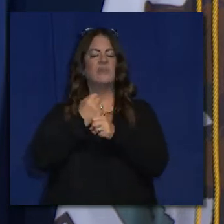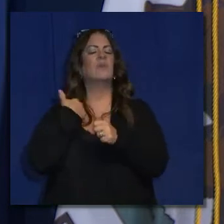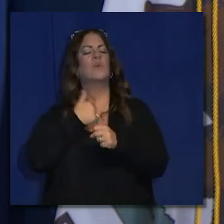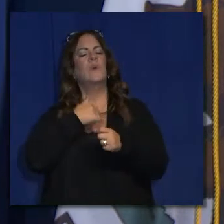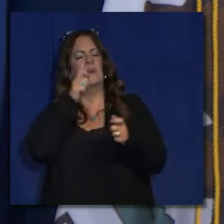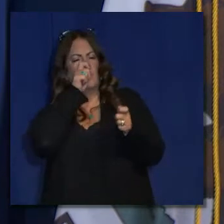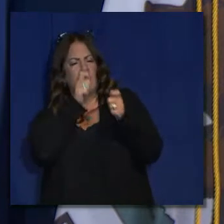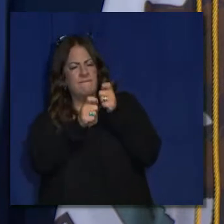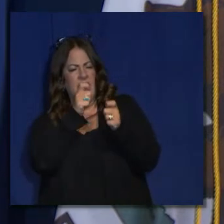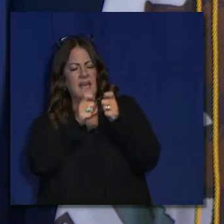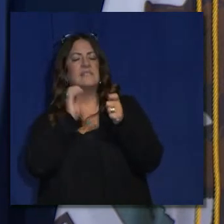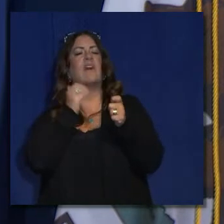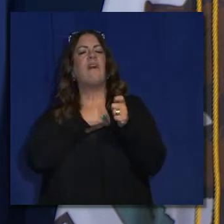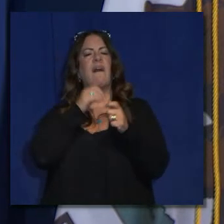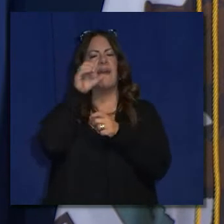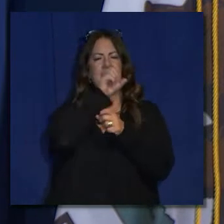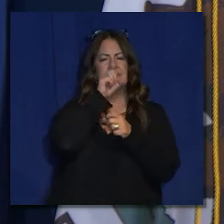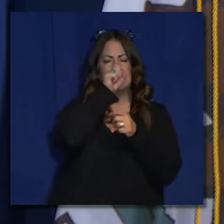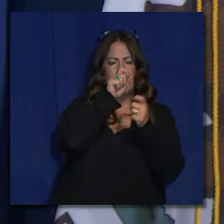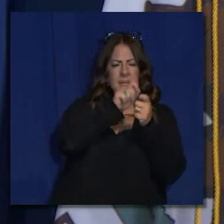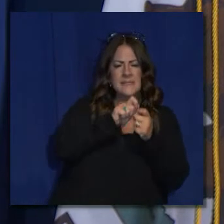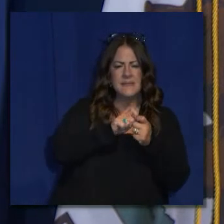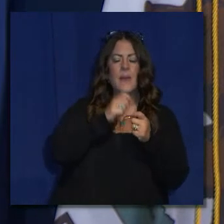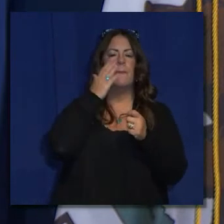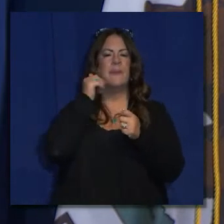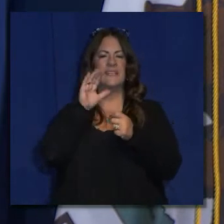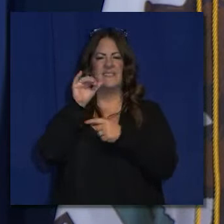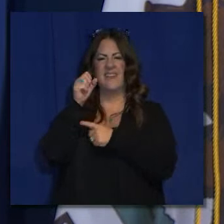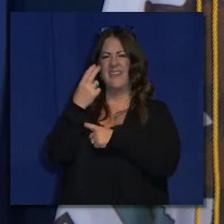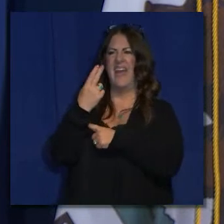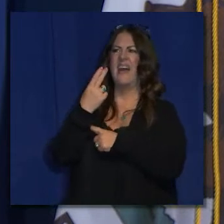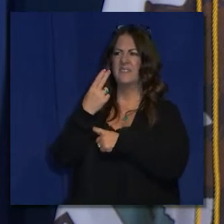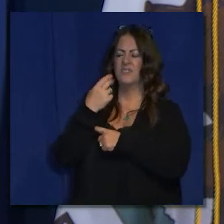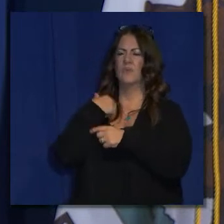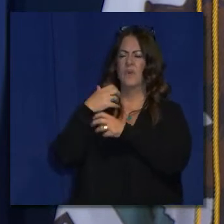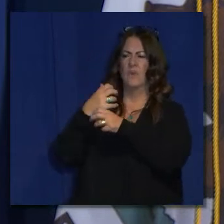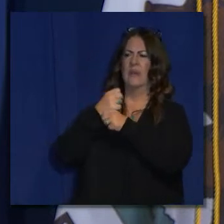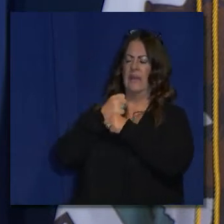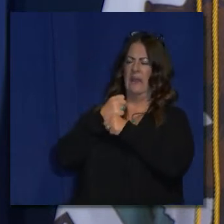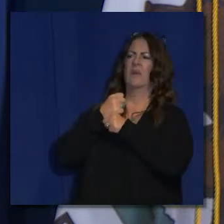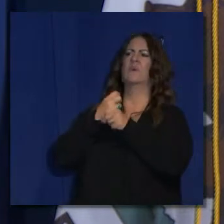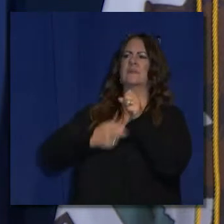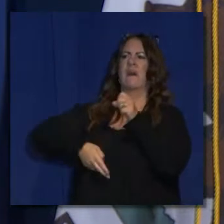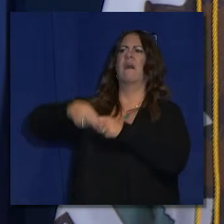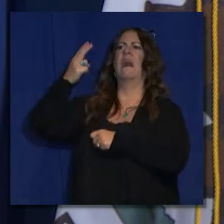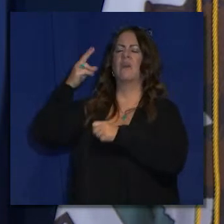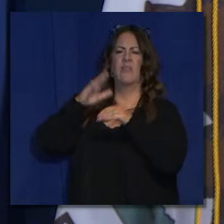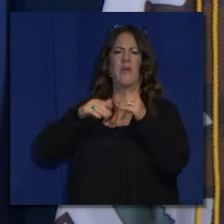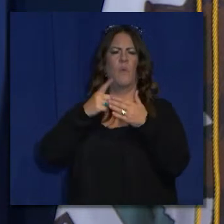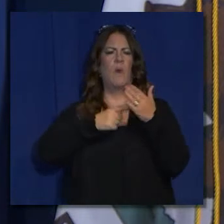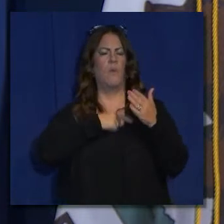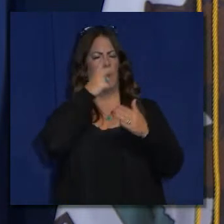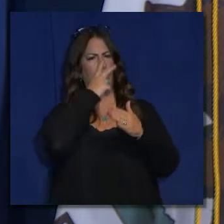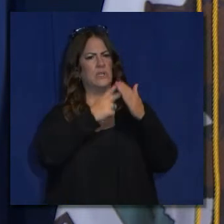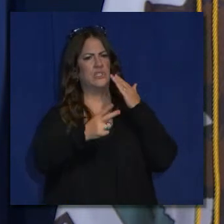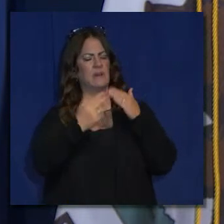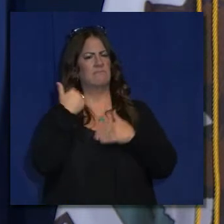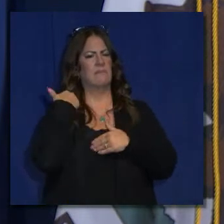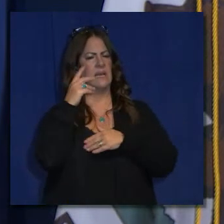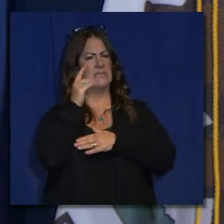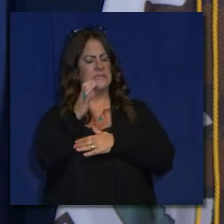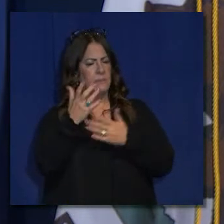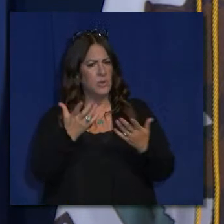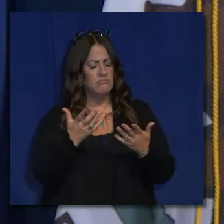revised our estimates up significantly because the cash was just coming in so much higher than we had projected just in early December